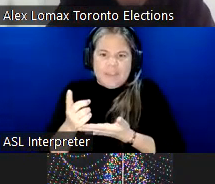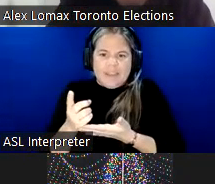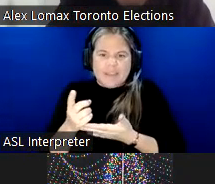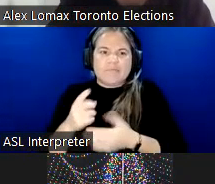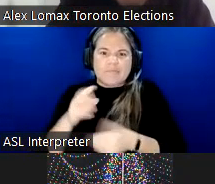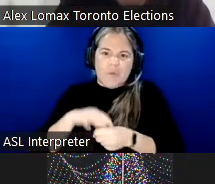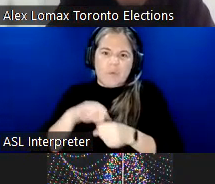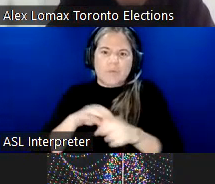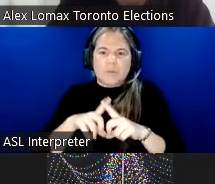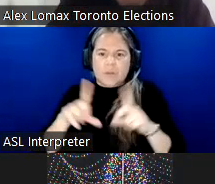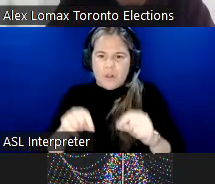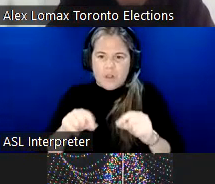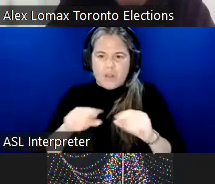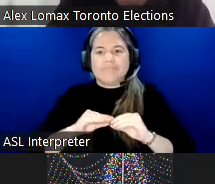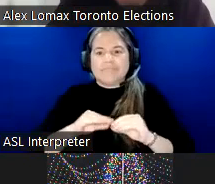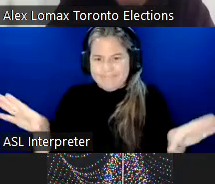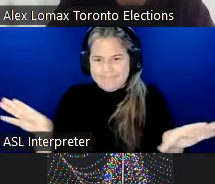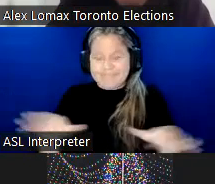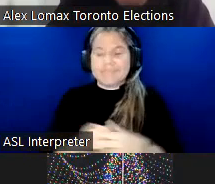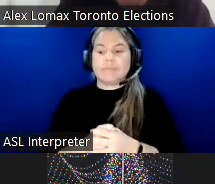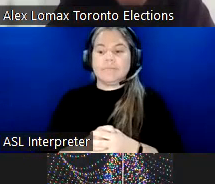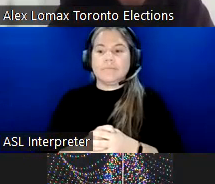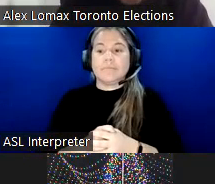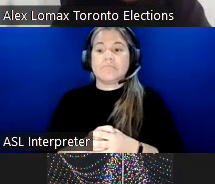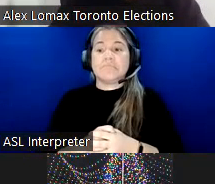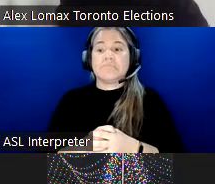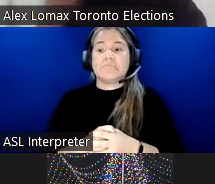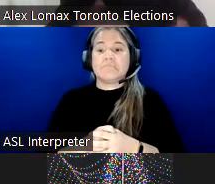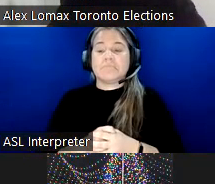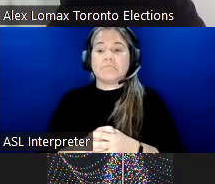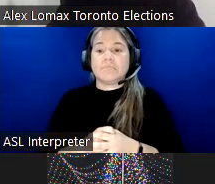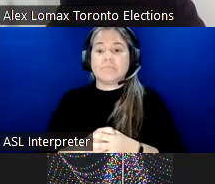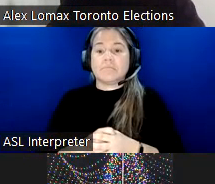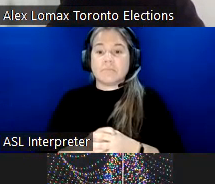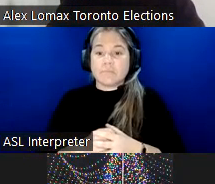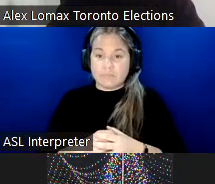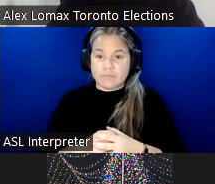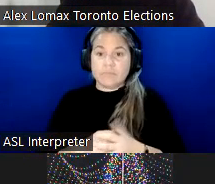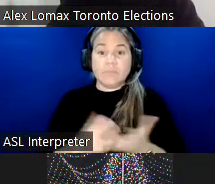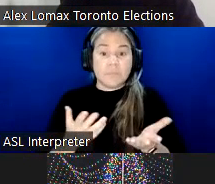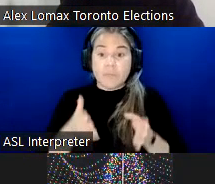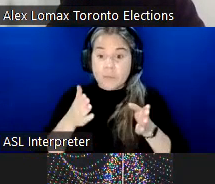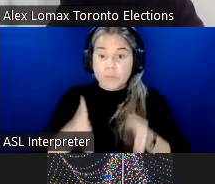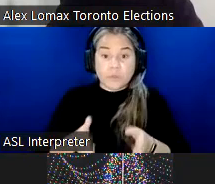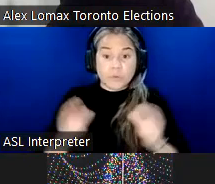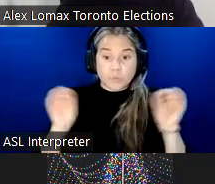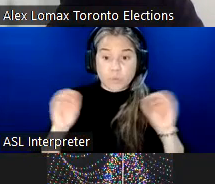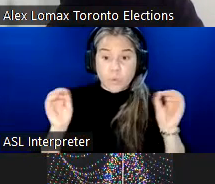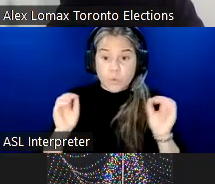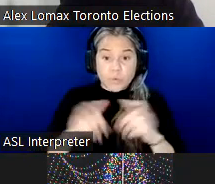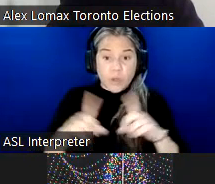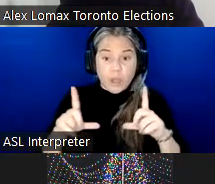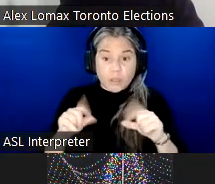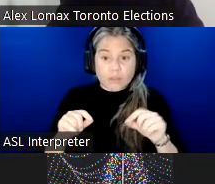And once those have been all sent out, even if somebody doesn't have a voter information card, they can still find